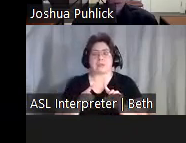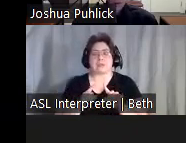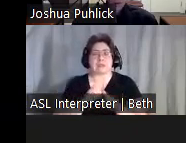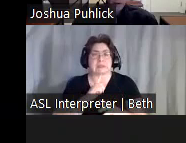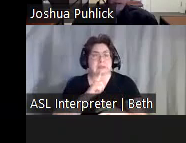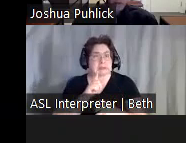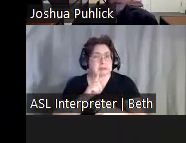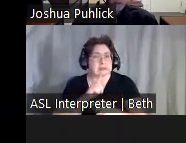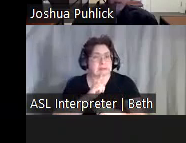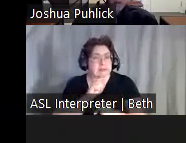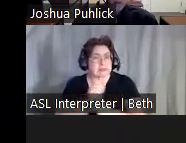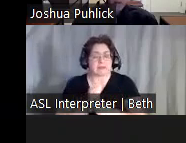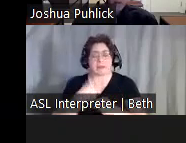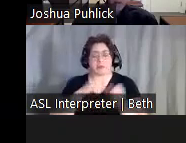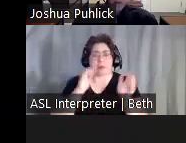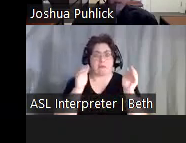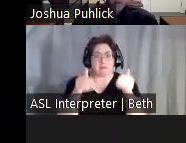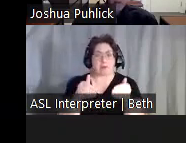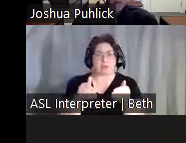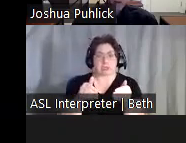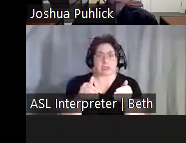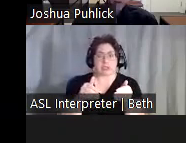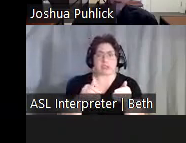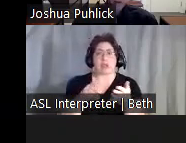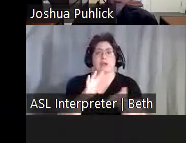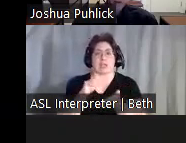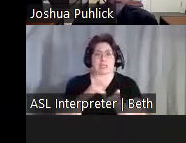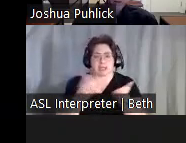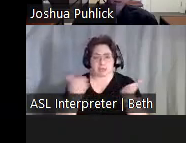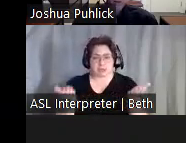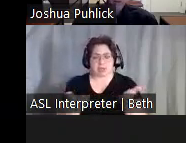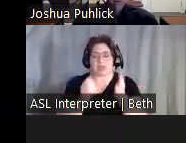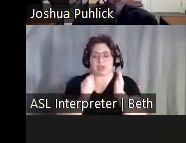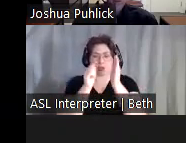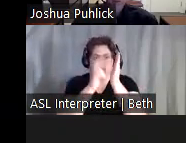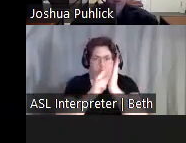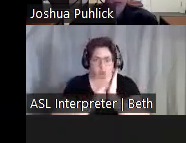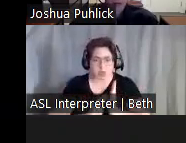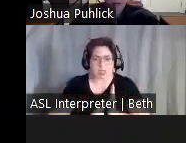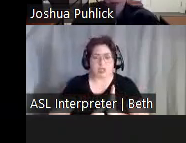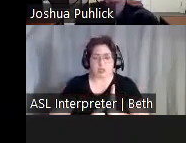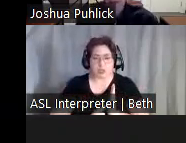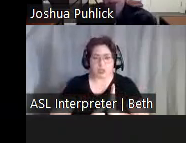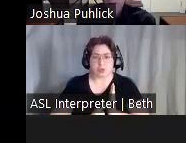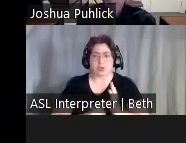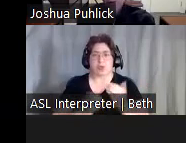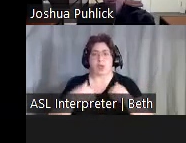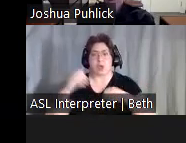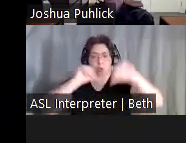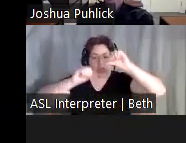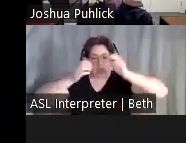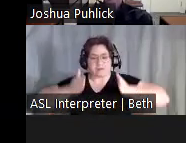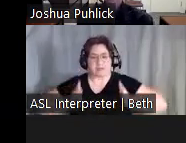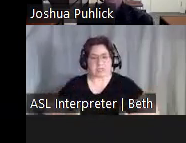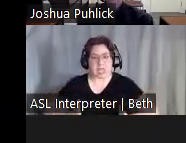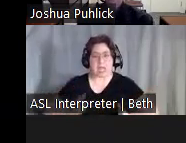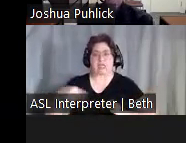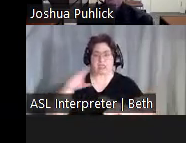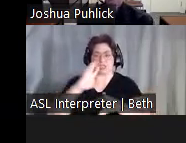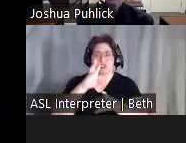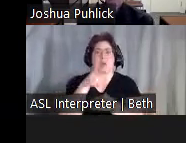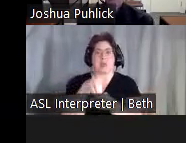that we focus on at the center here with our research. So we have scientists who are involved